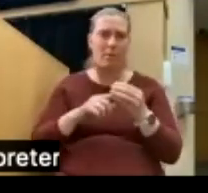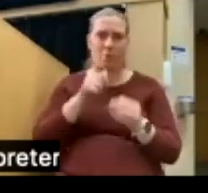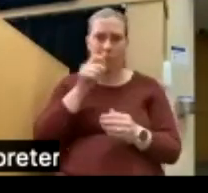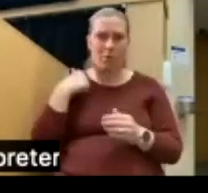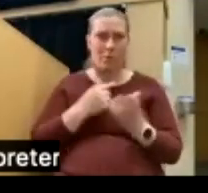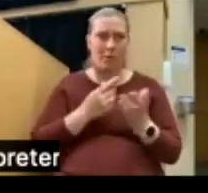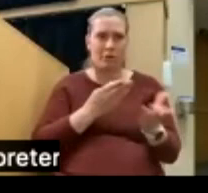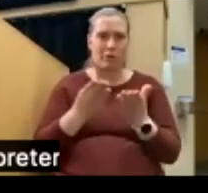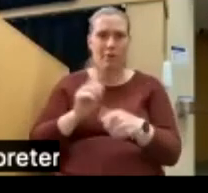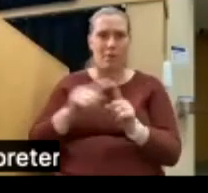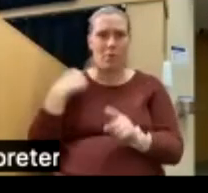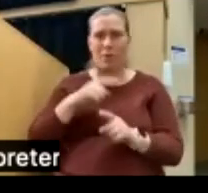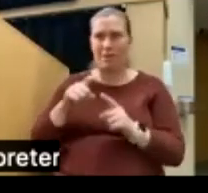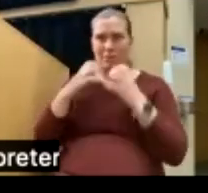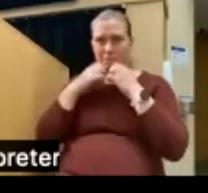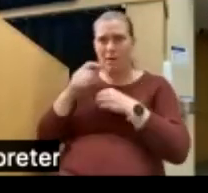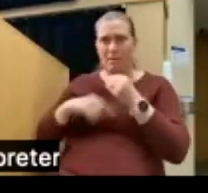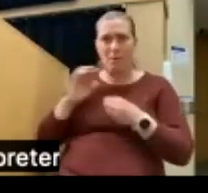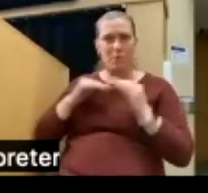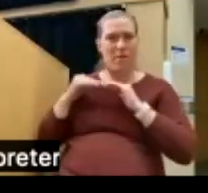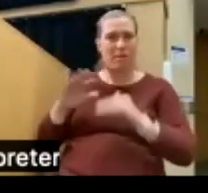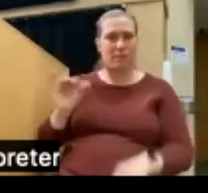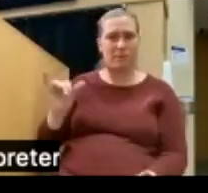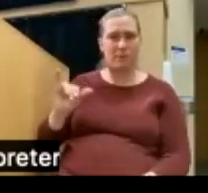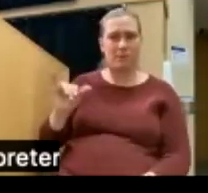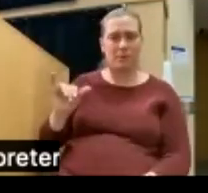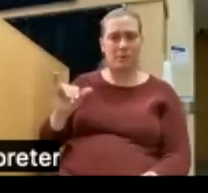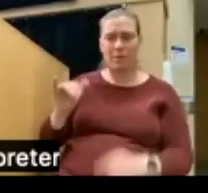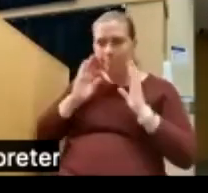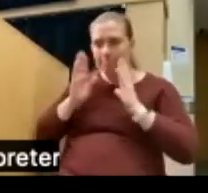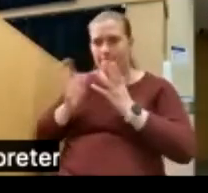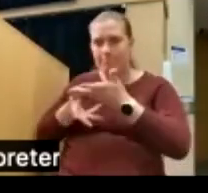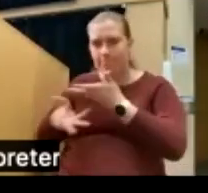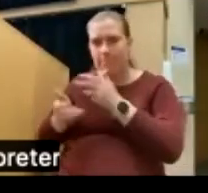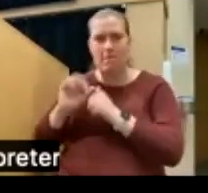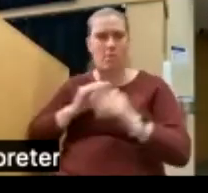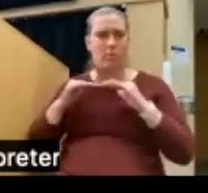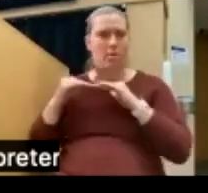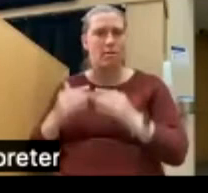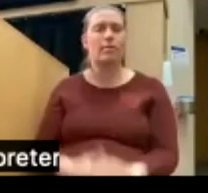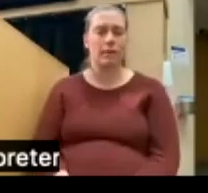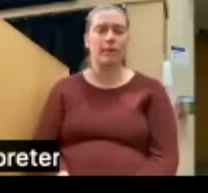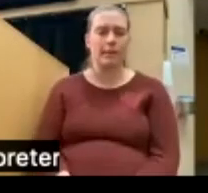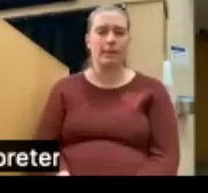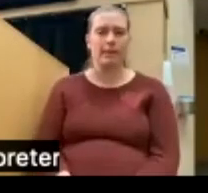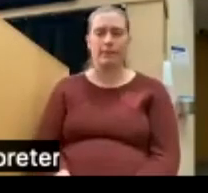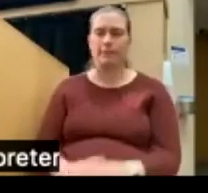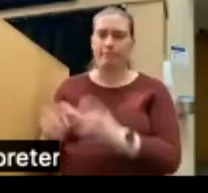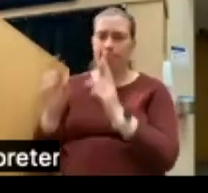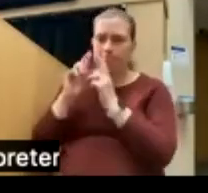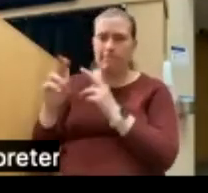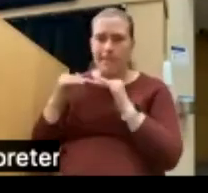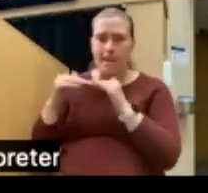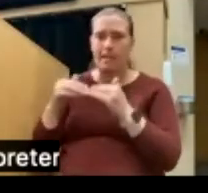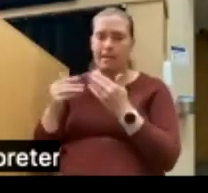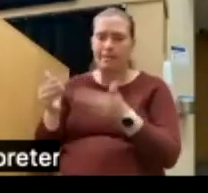entrusted with the health of our colleagues, and to pay attention to that and to you know, treat them as kindly as we can.